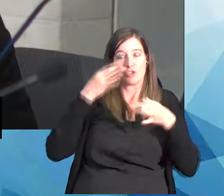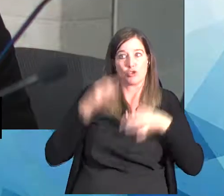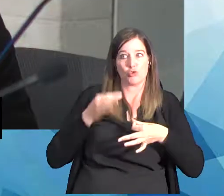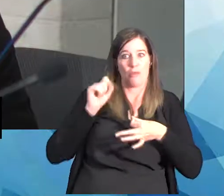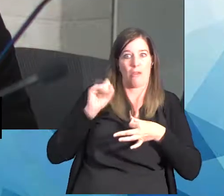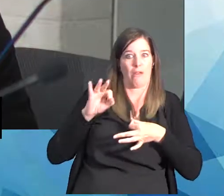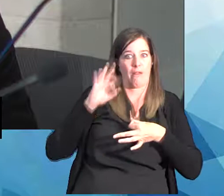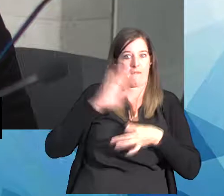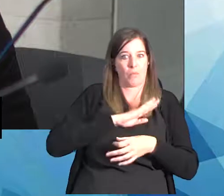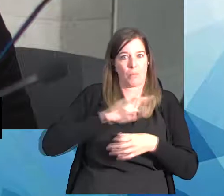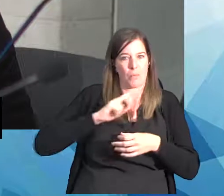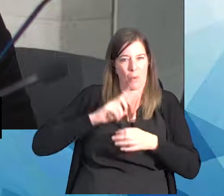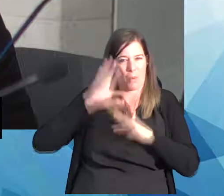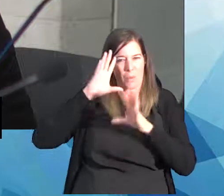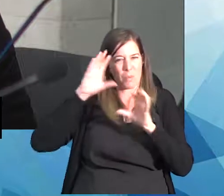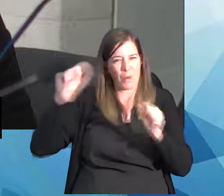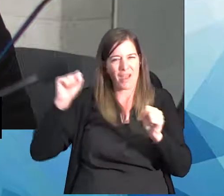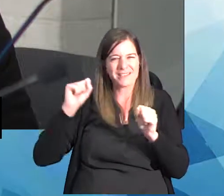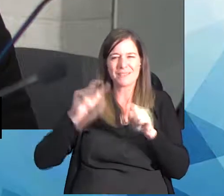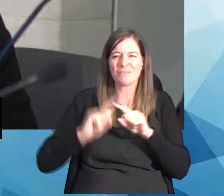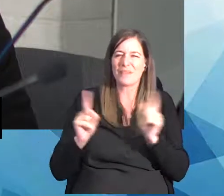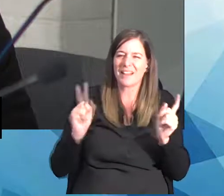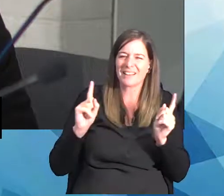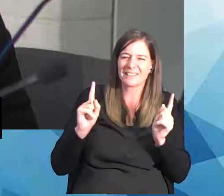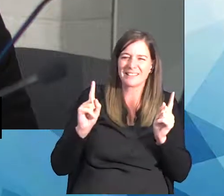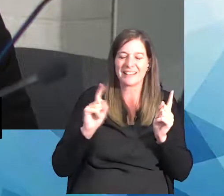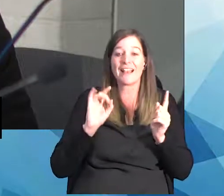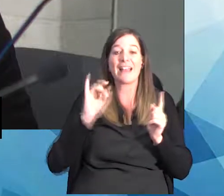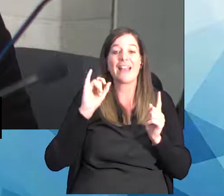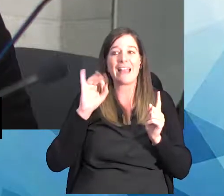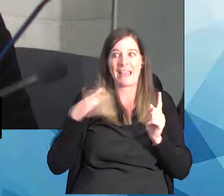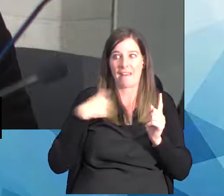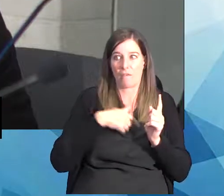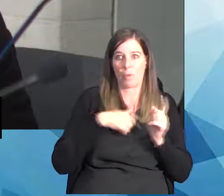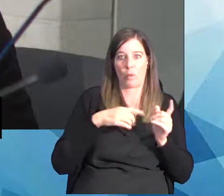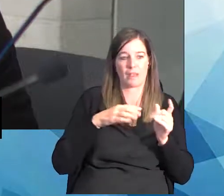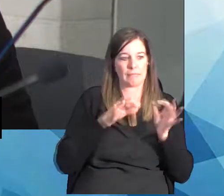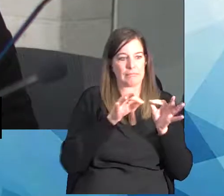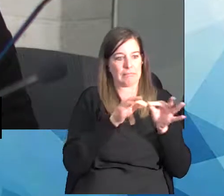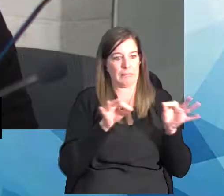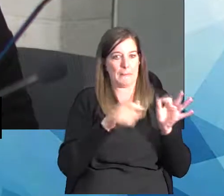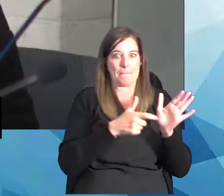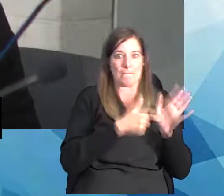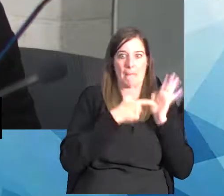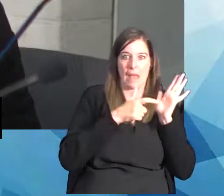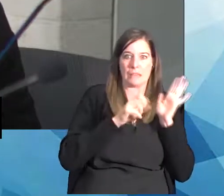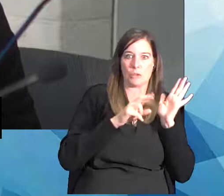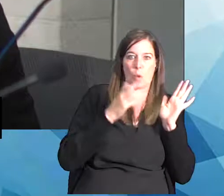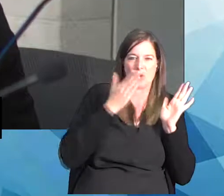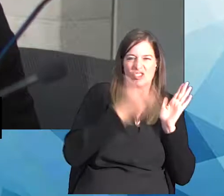go. If we do use that, if we do make it a must or a shall.